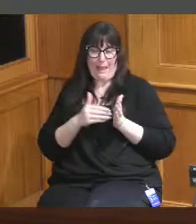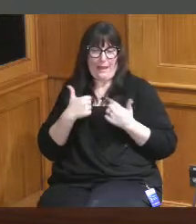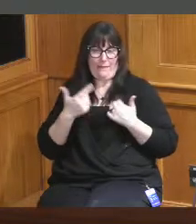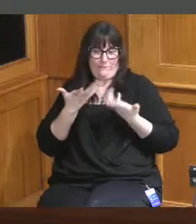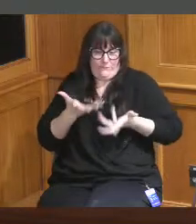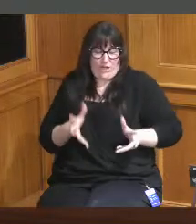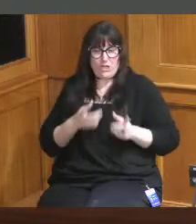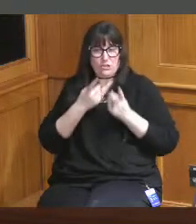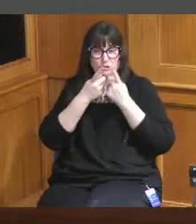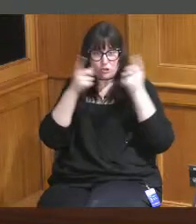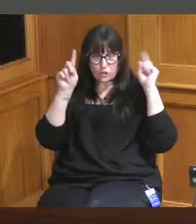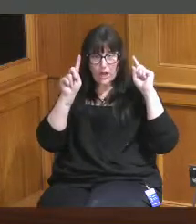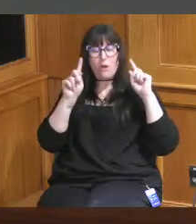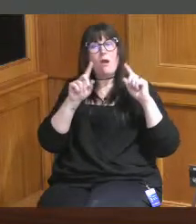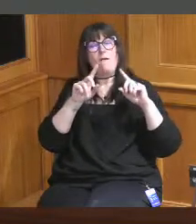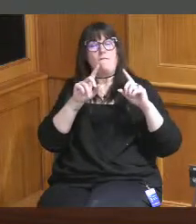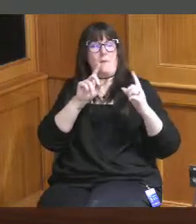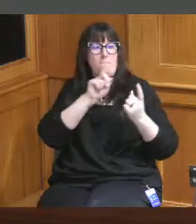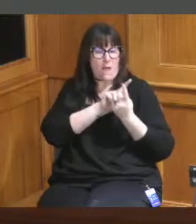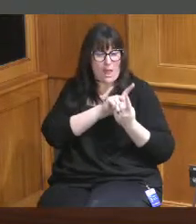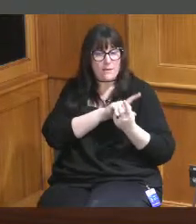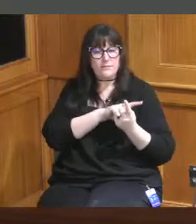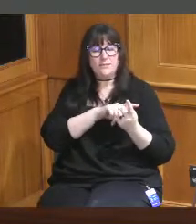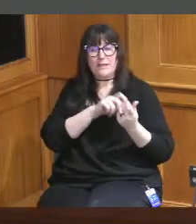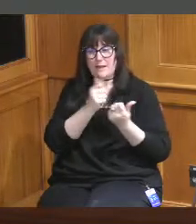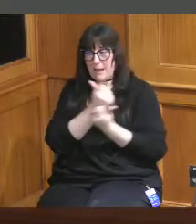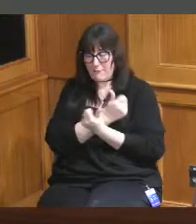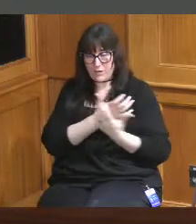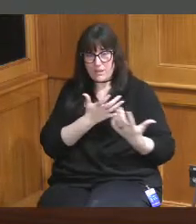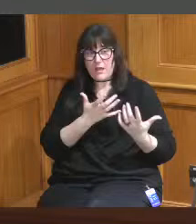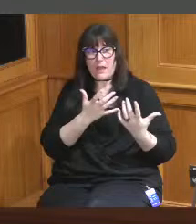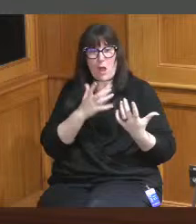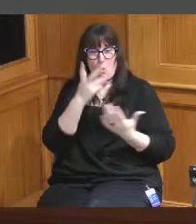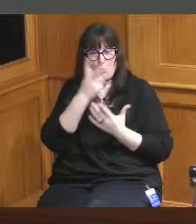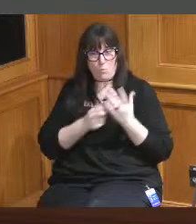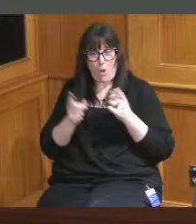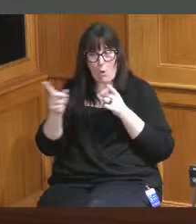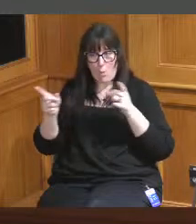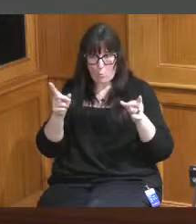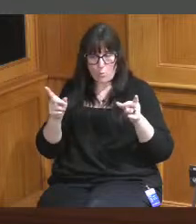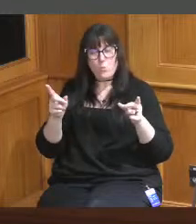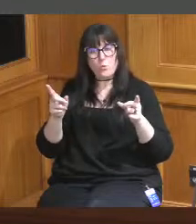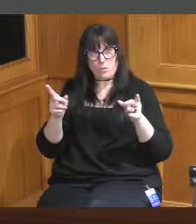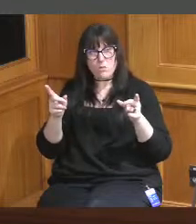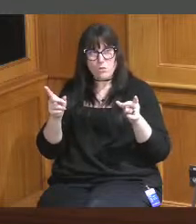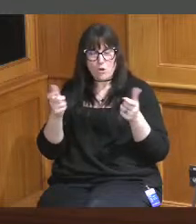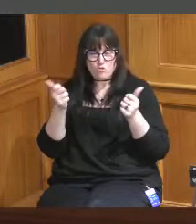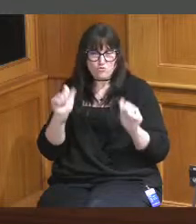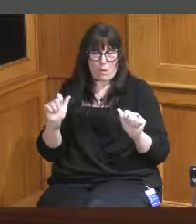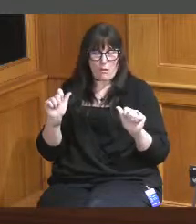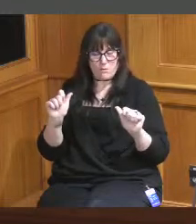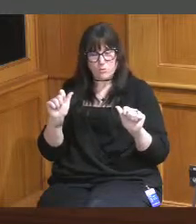with Evendale, while I believe both of those agencies are looking to do